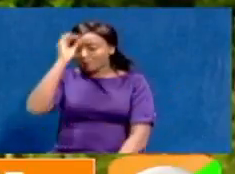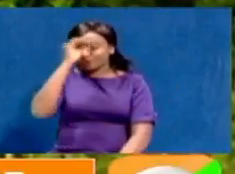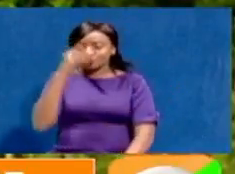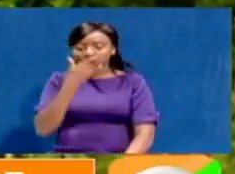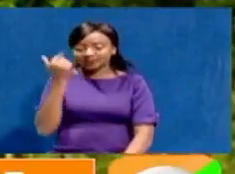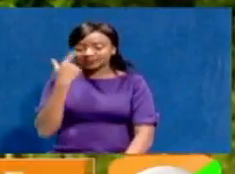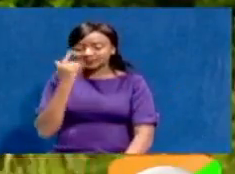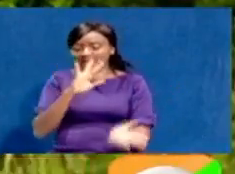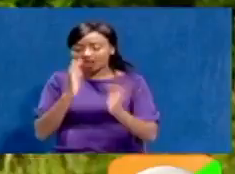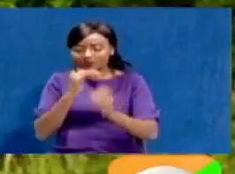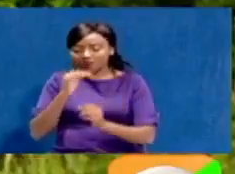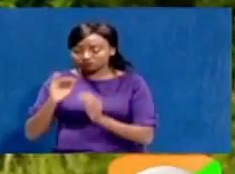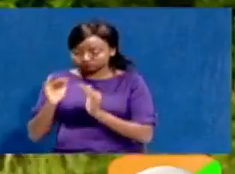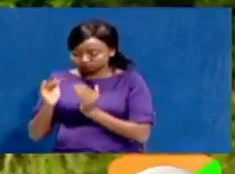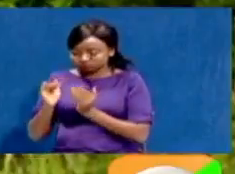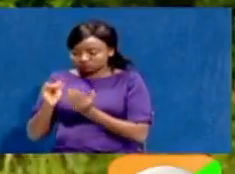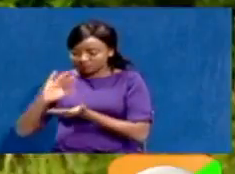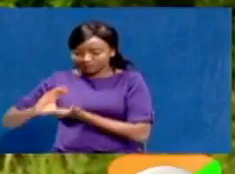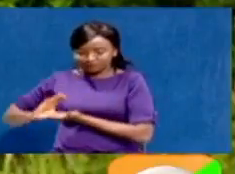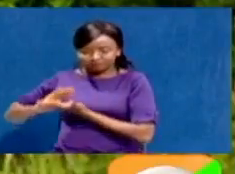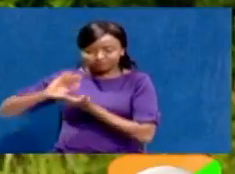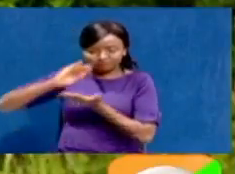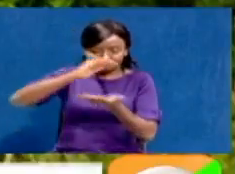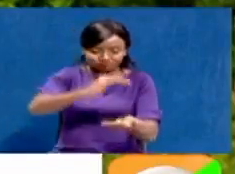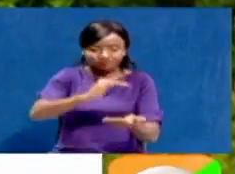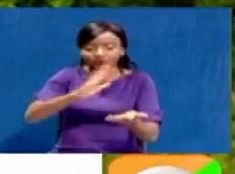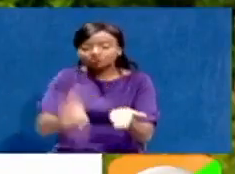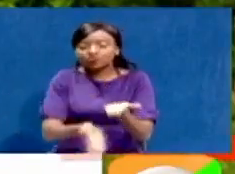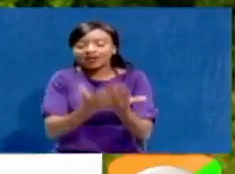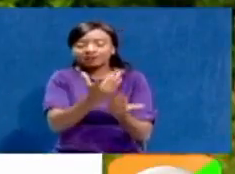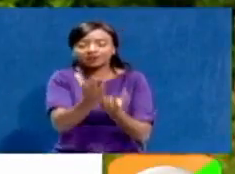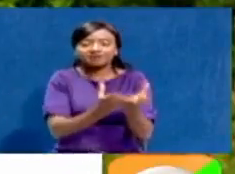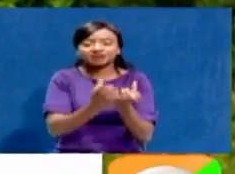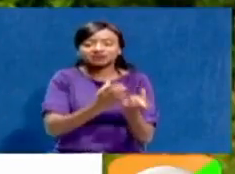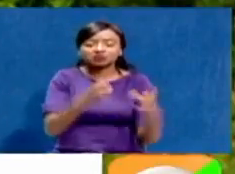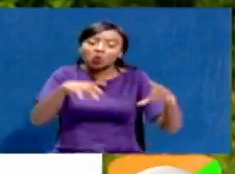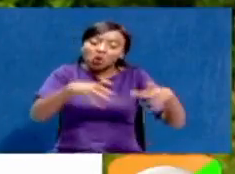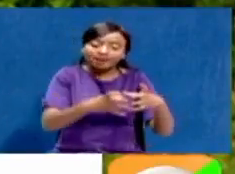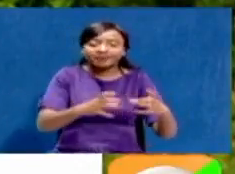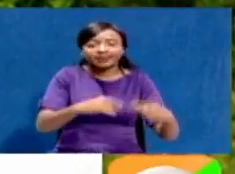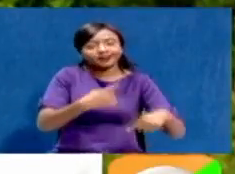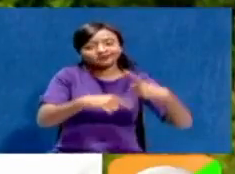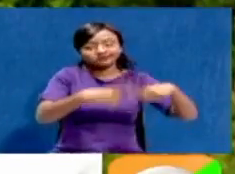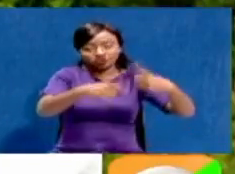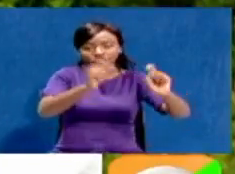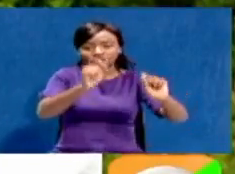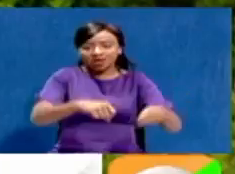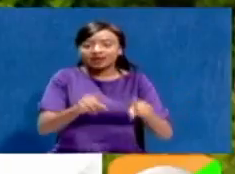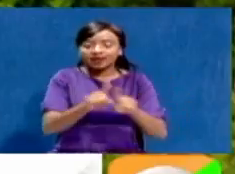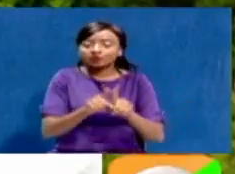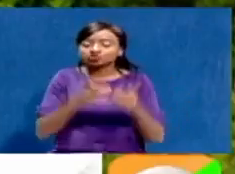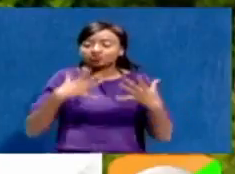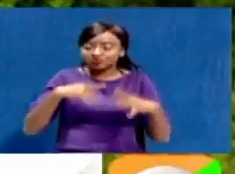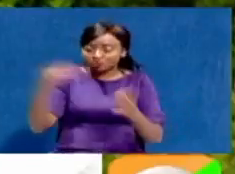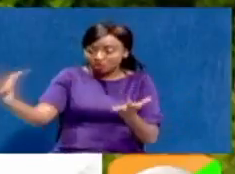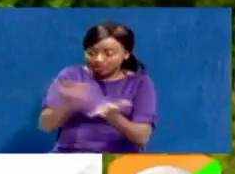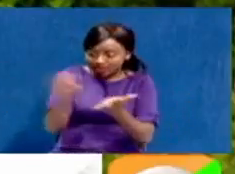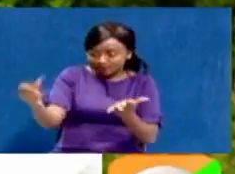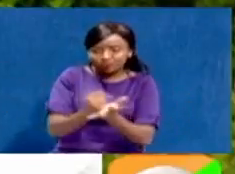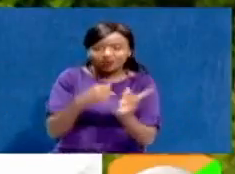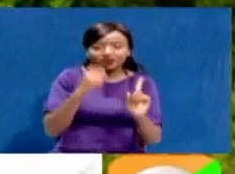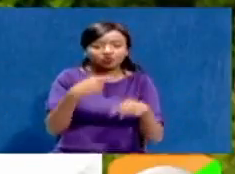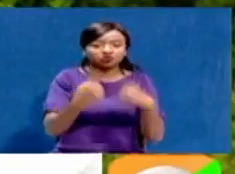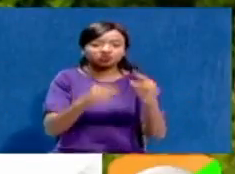thinking of the stimulus package. So government has to think of ways of cushioning different businesses so that they won't, that